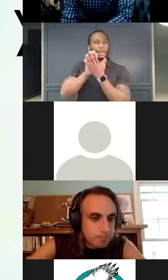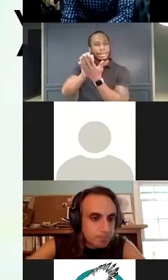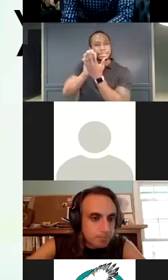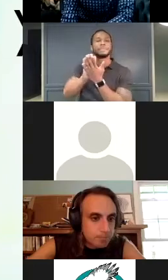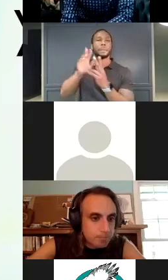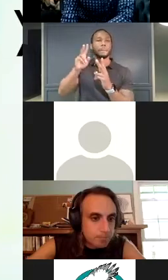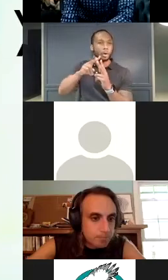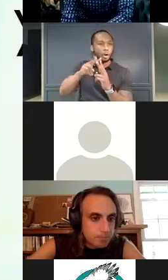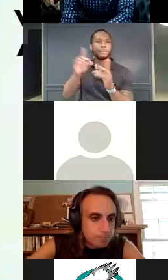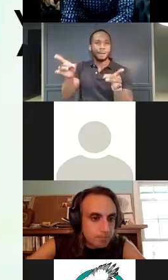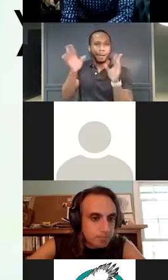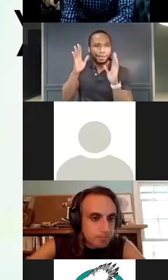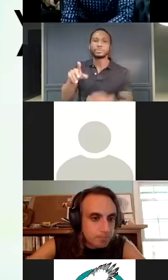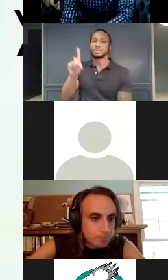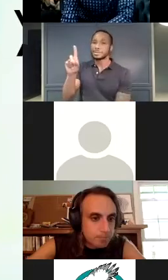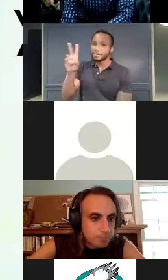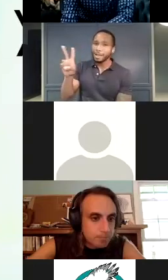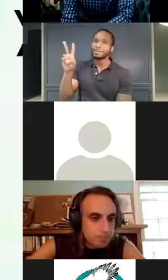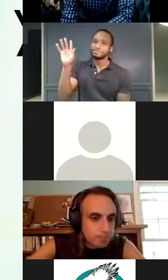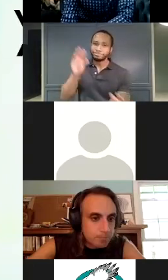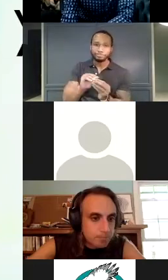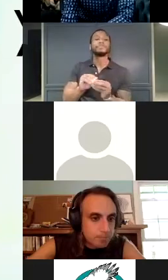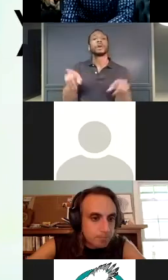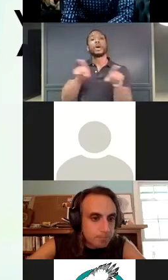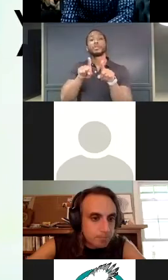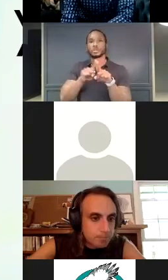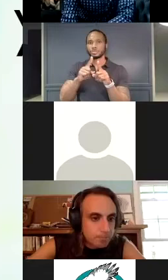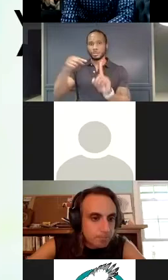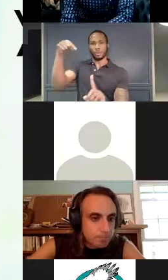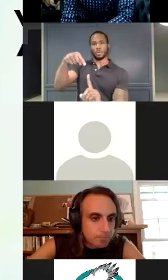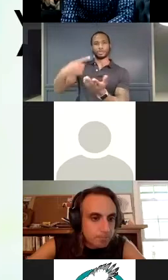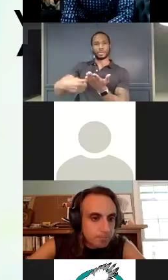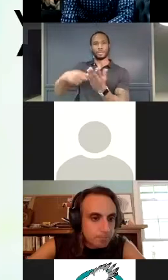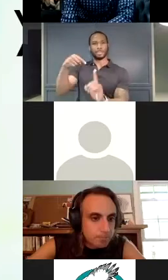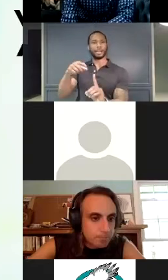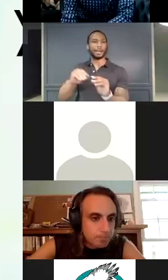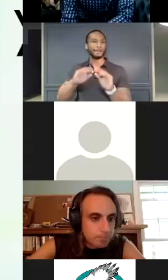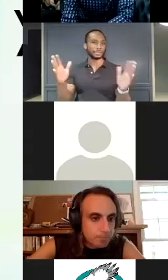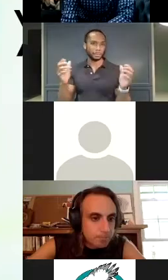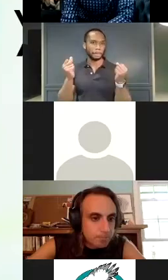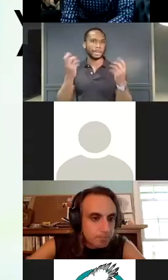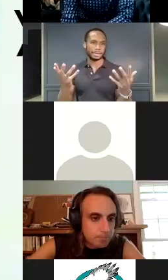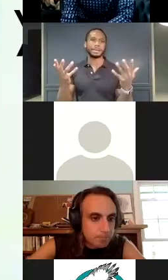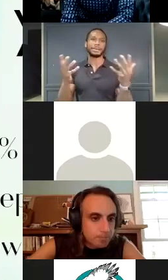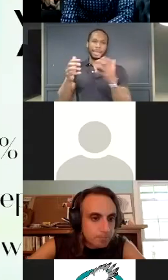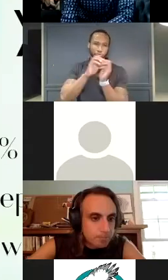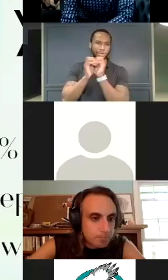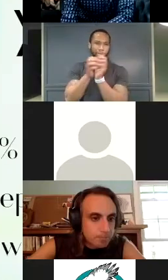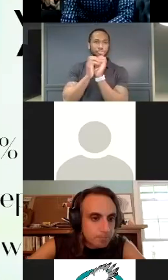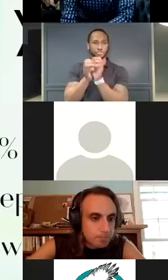violence. And ostensibly we're talking about this, right? But there's obviously a lot of intersection.